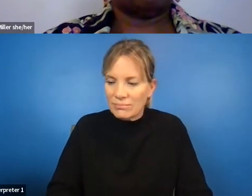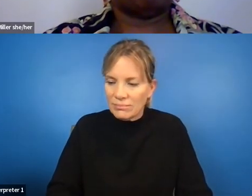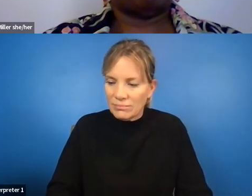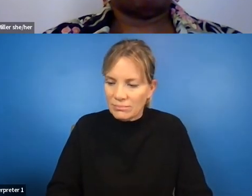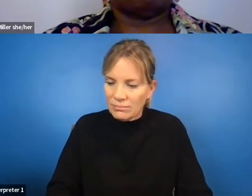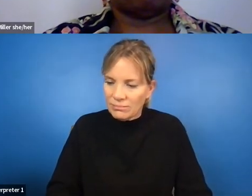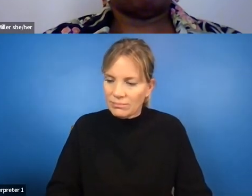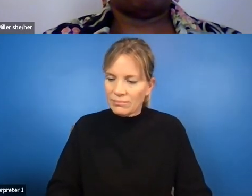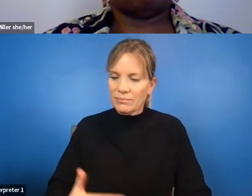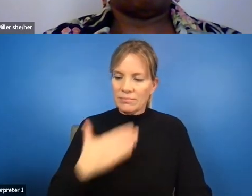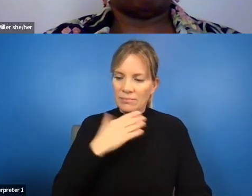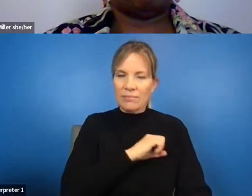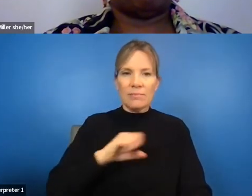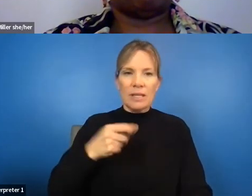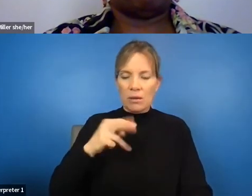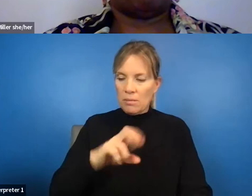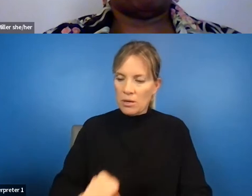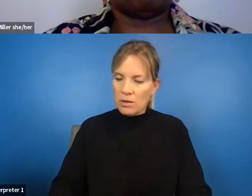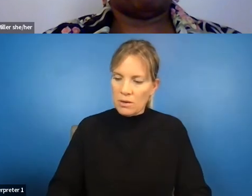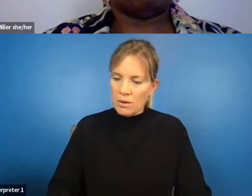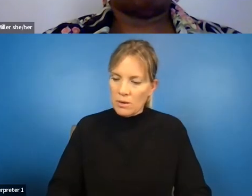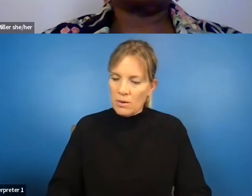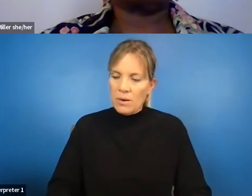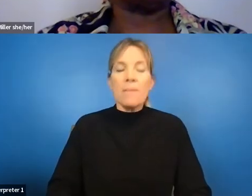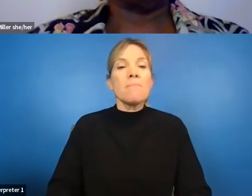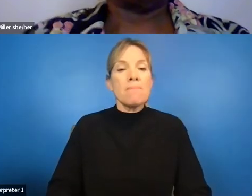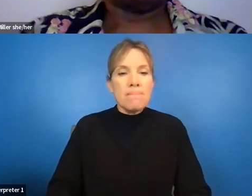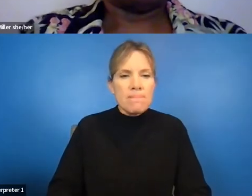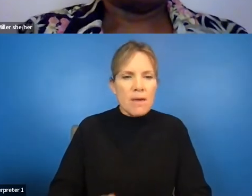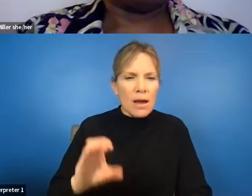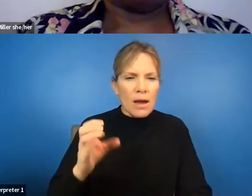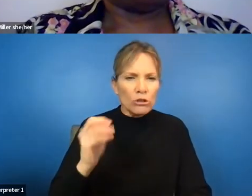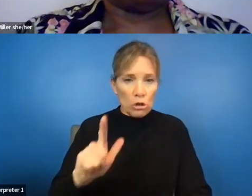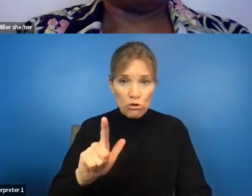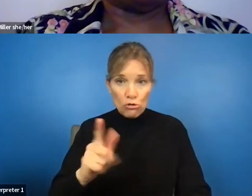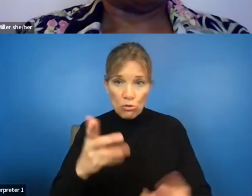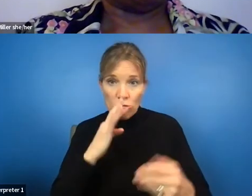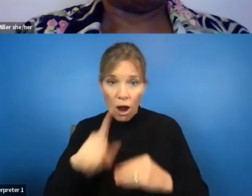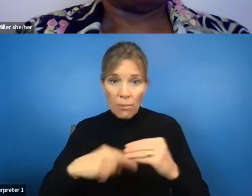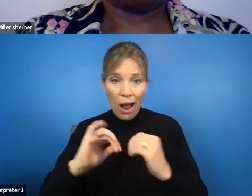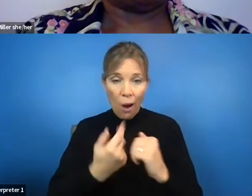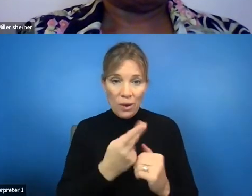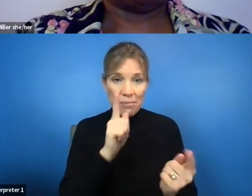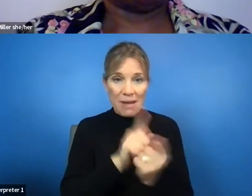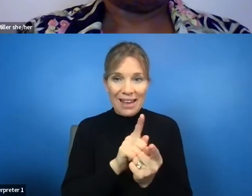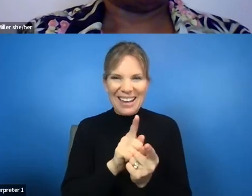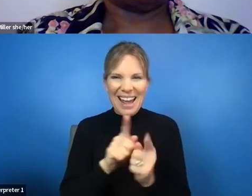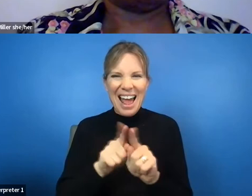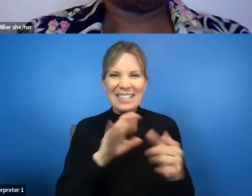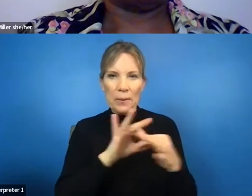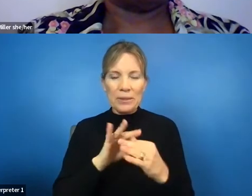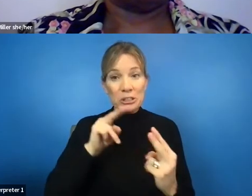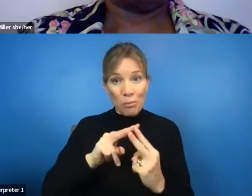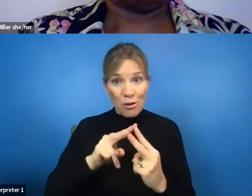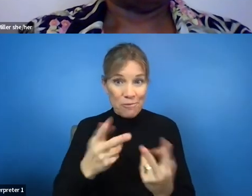Thank you, Senator Peters. Cheryl, do you want to talk about how we met as a coalition partner?